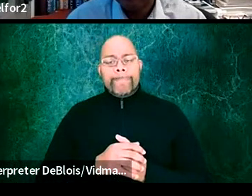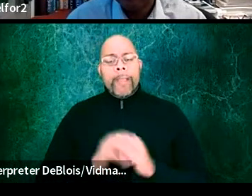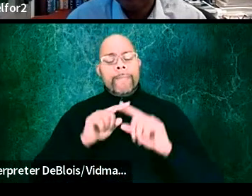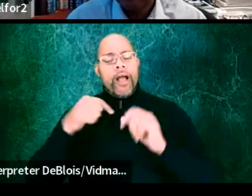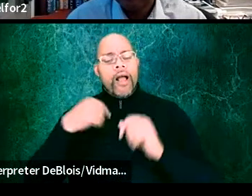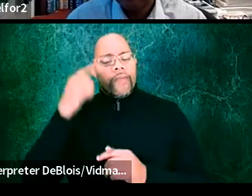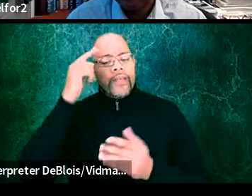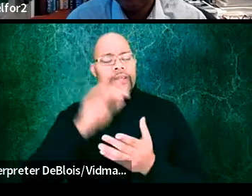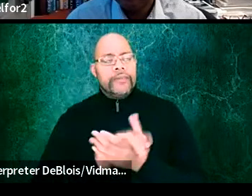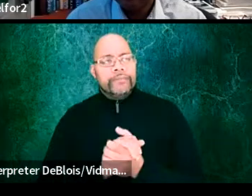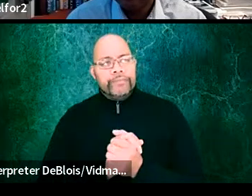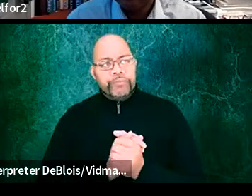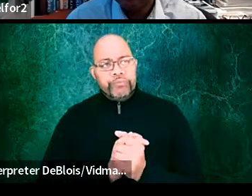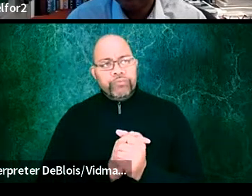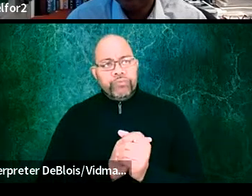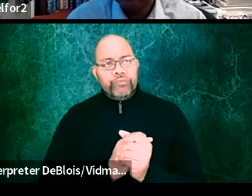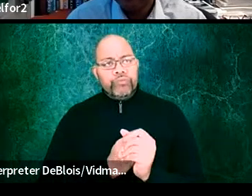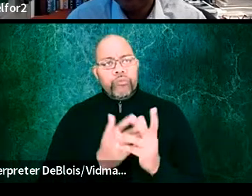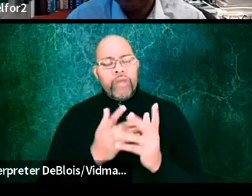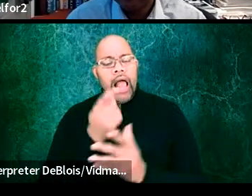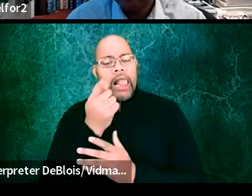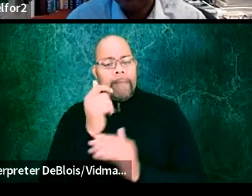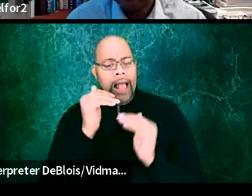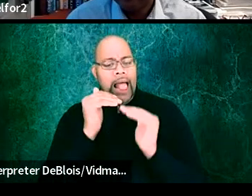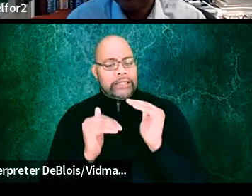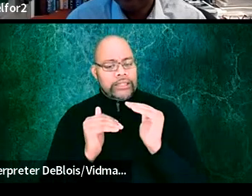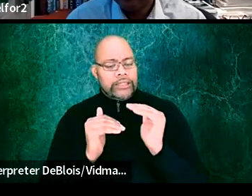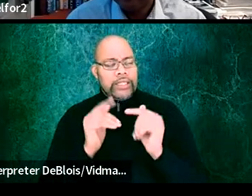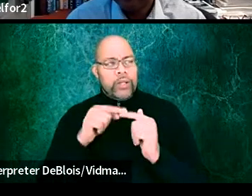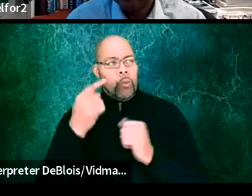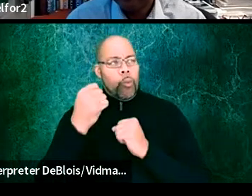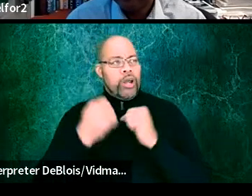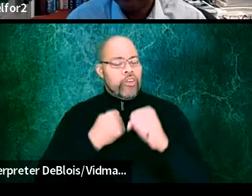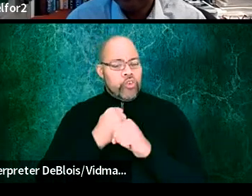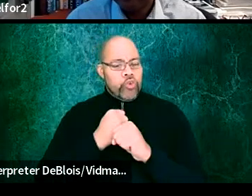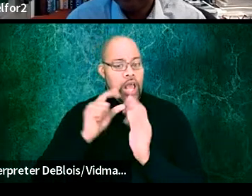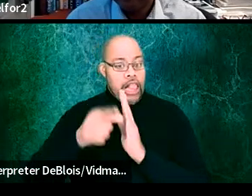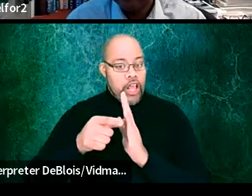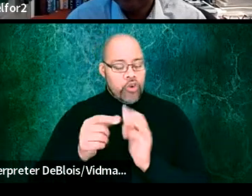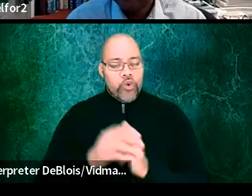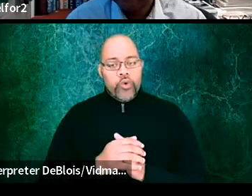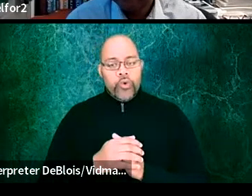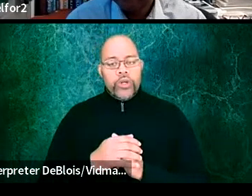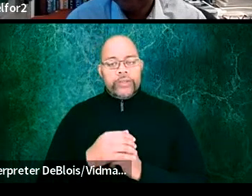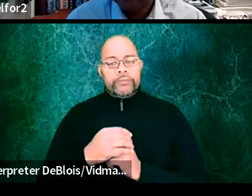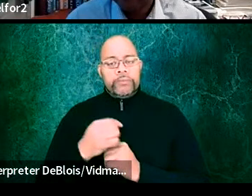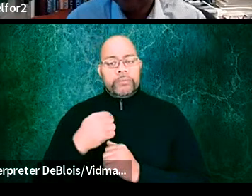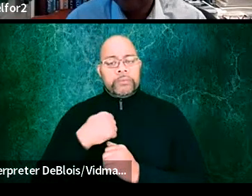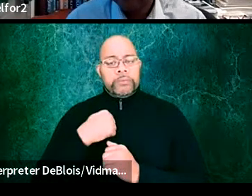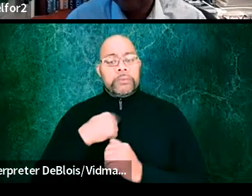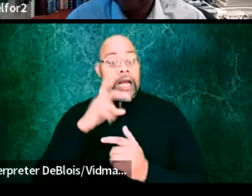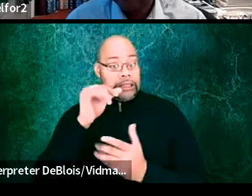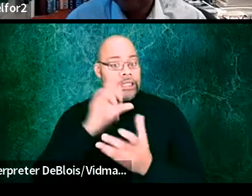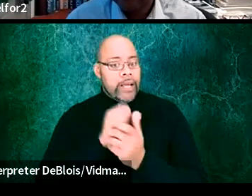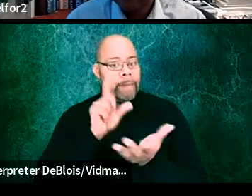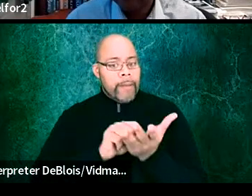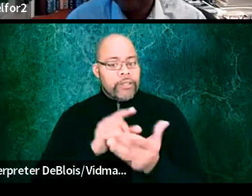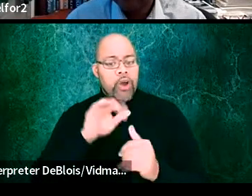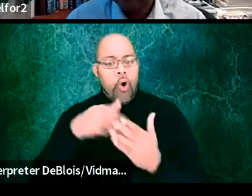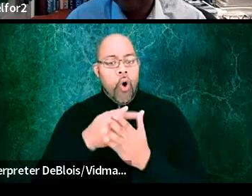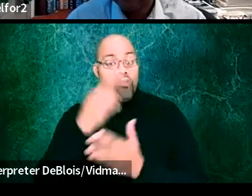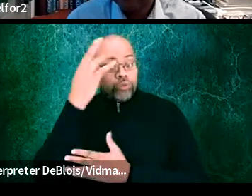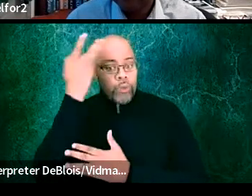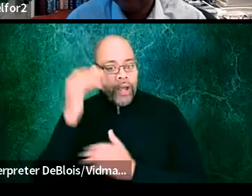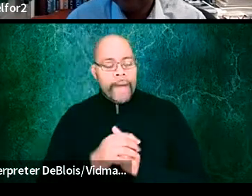I think a little less than a year later, I did get published. And it was like all